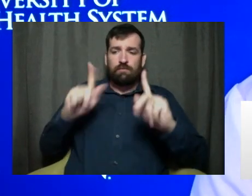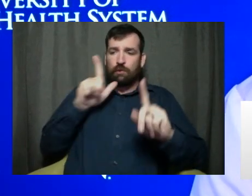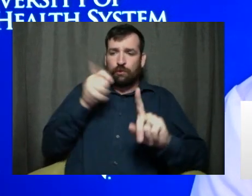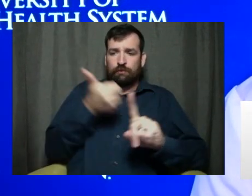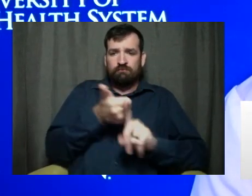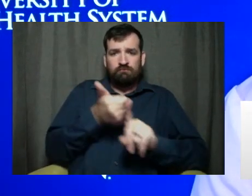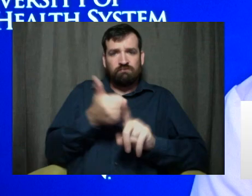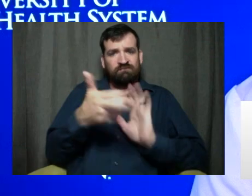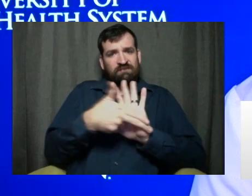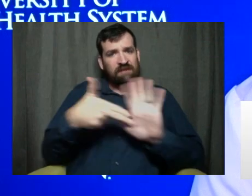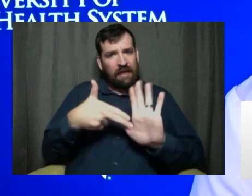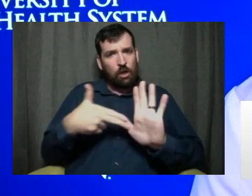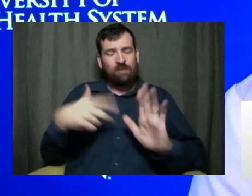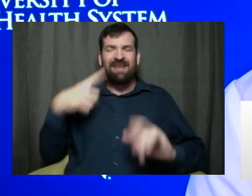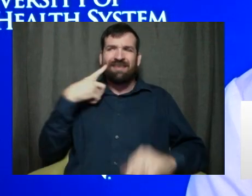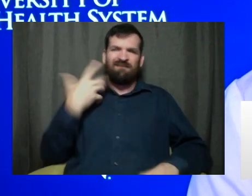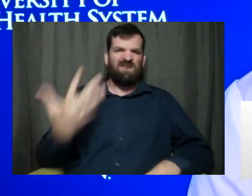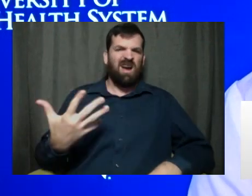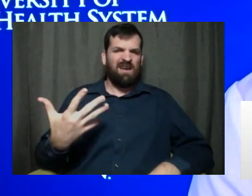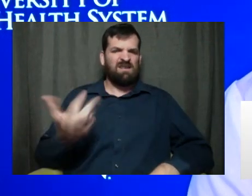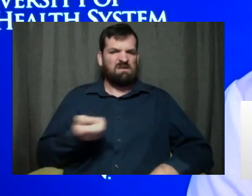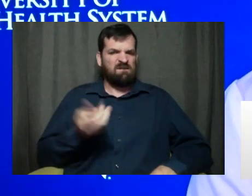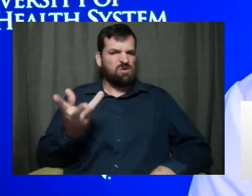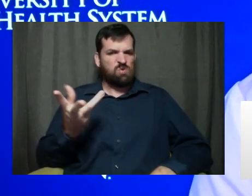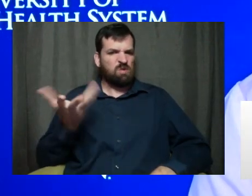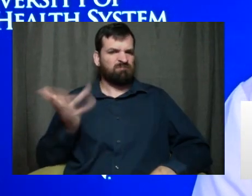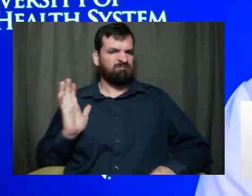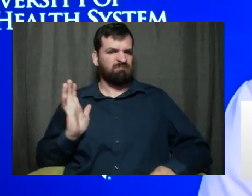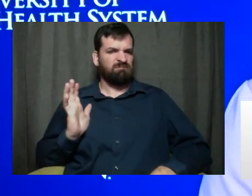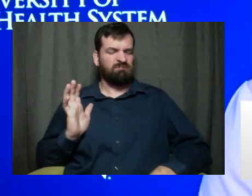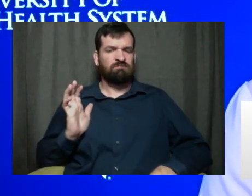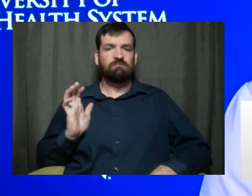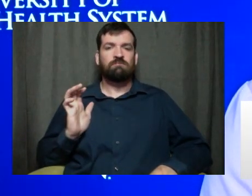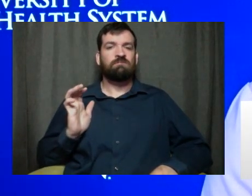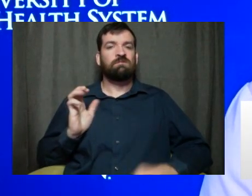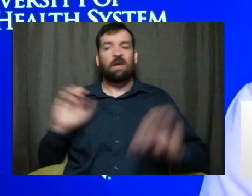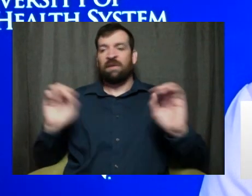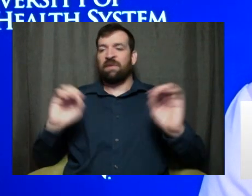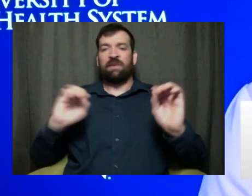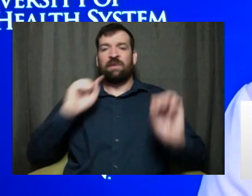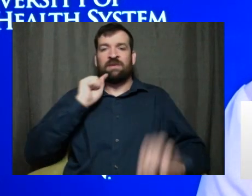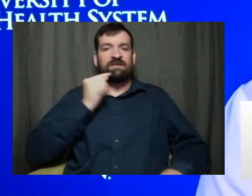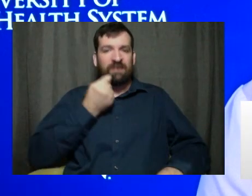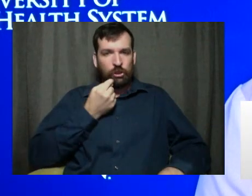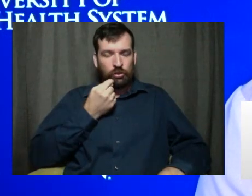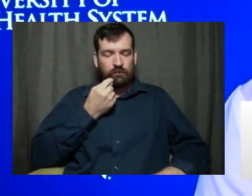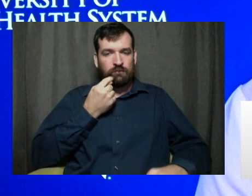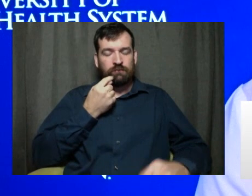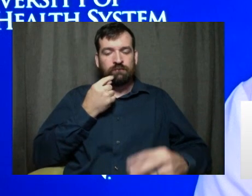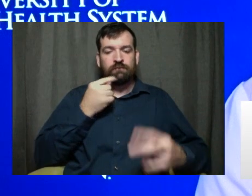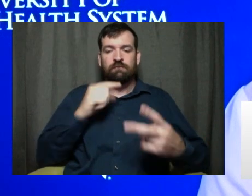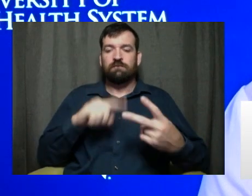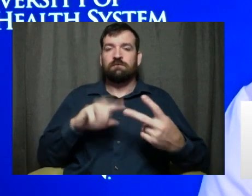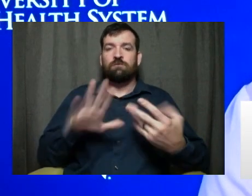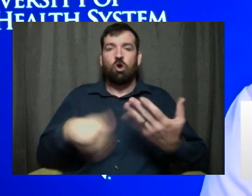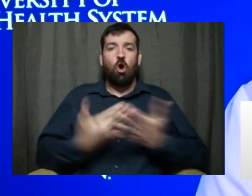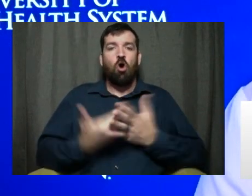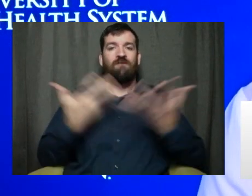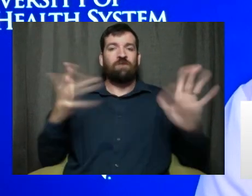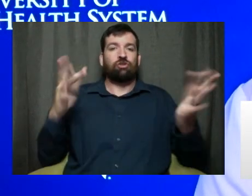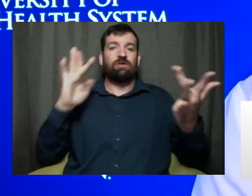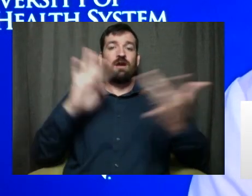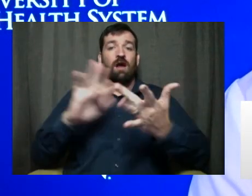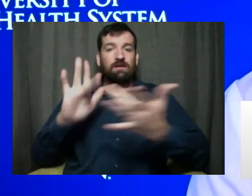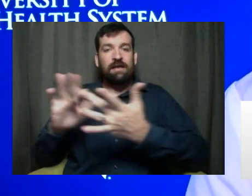think it was like 5, so it's just a handful, none of them were severe. They all had contact with swine,